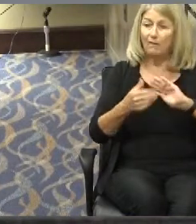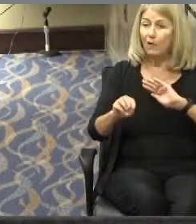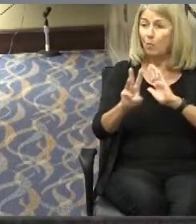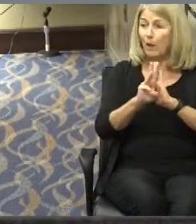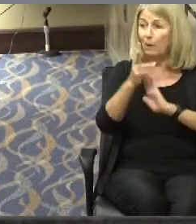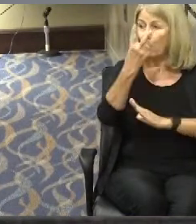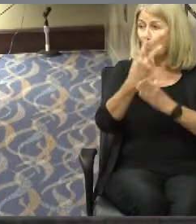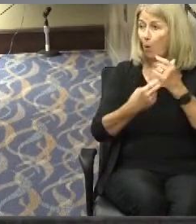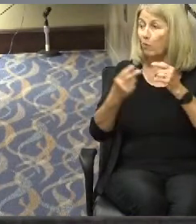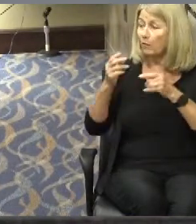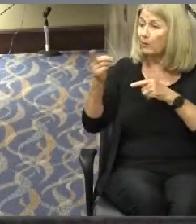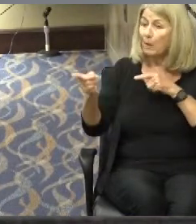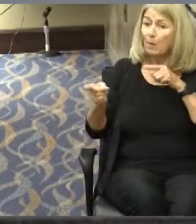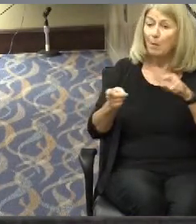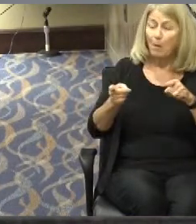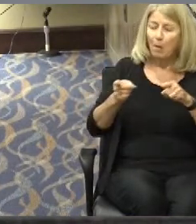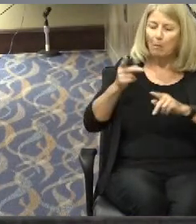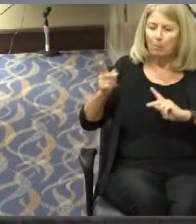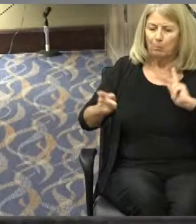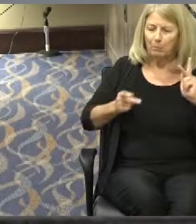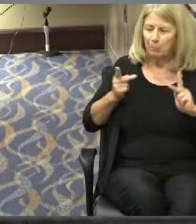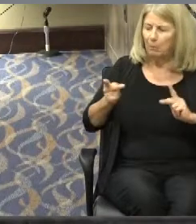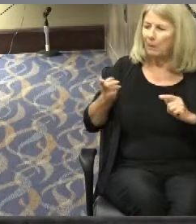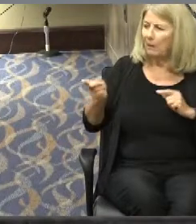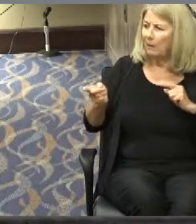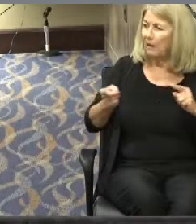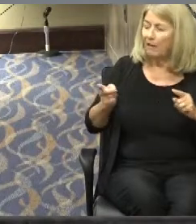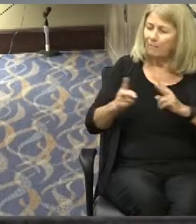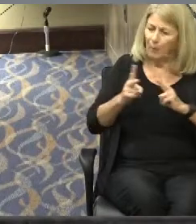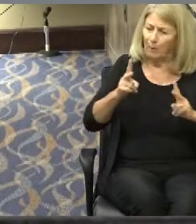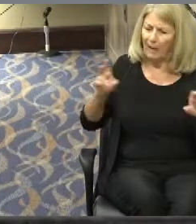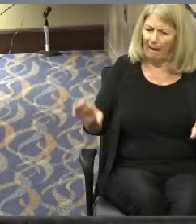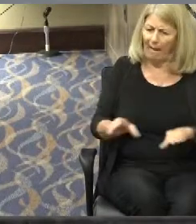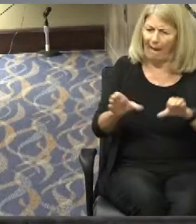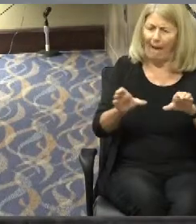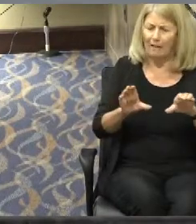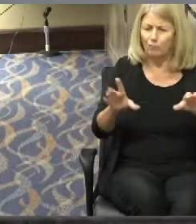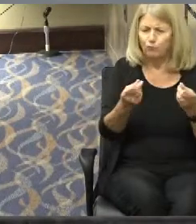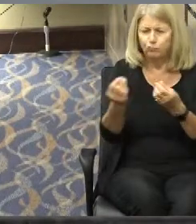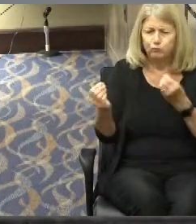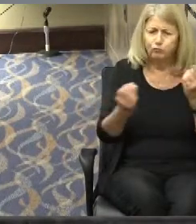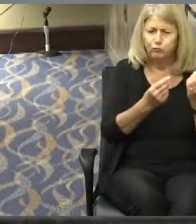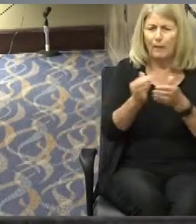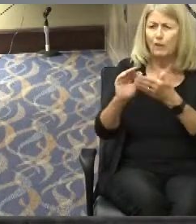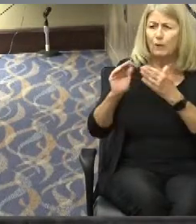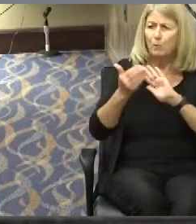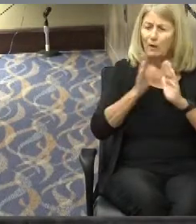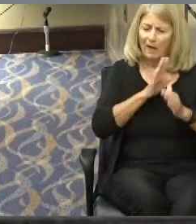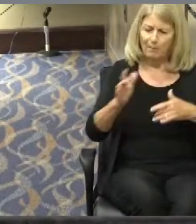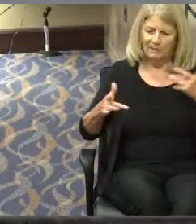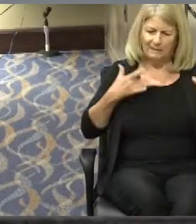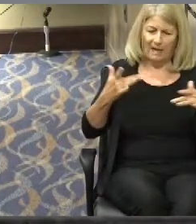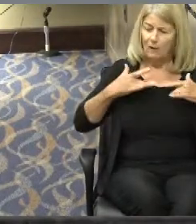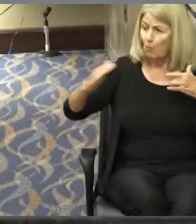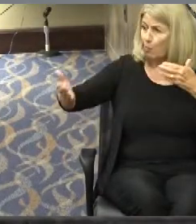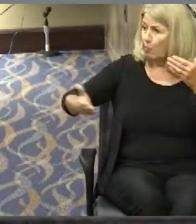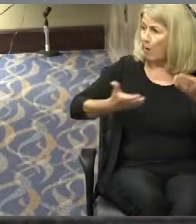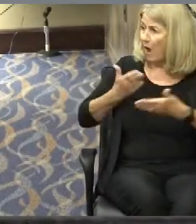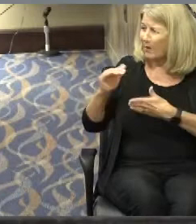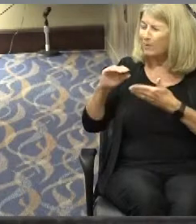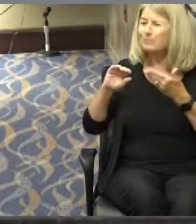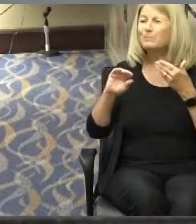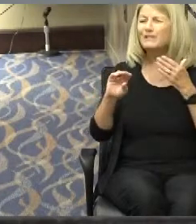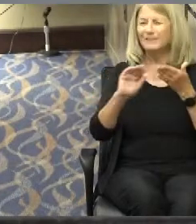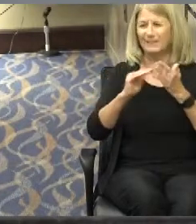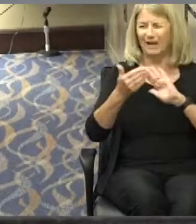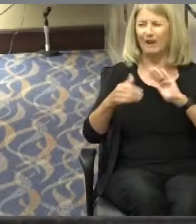these individuals are just extremely active in our community, and I'm excited to welcome them to the city of Waco team, and I'm